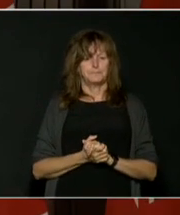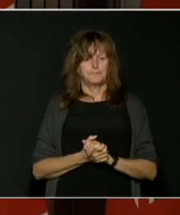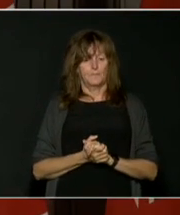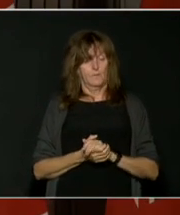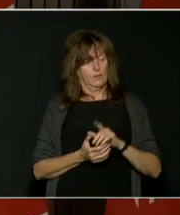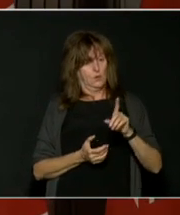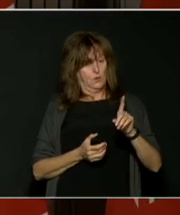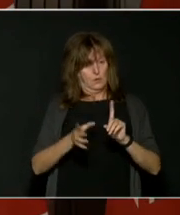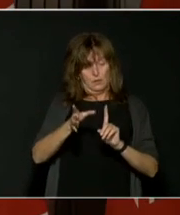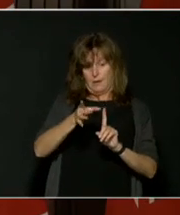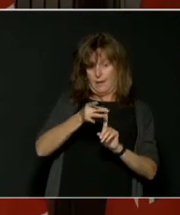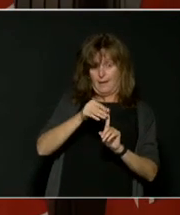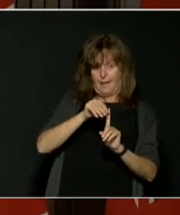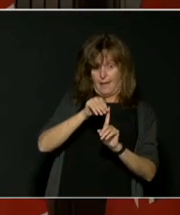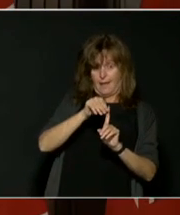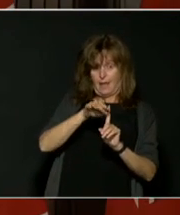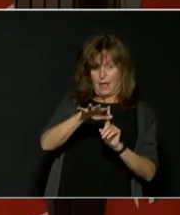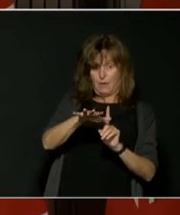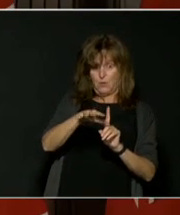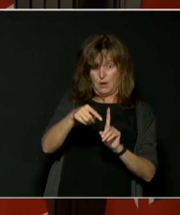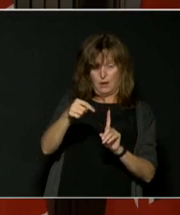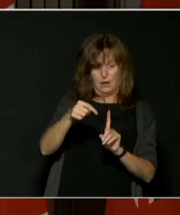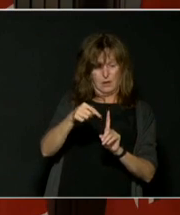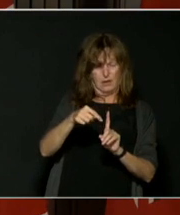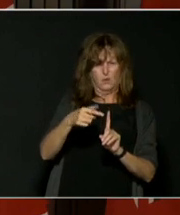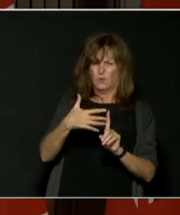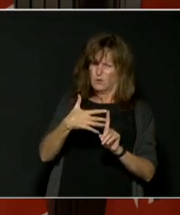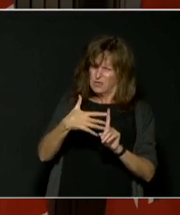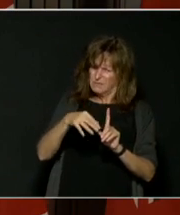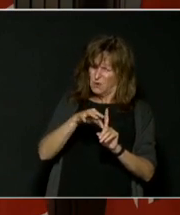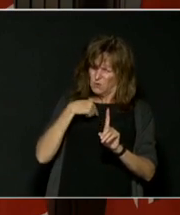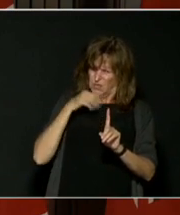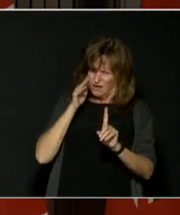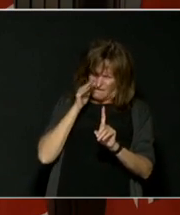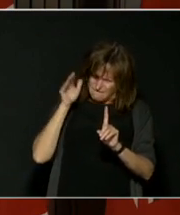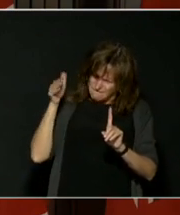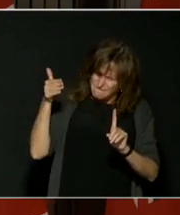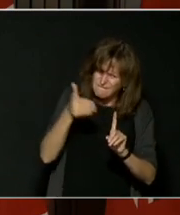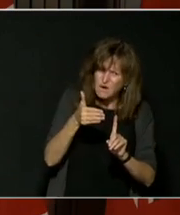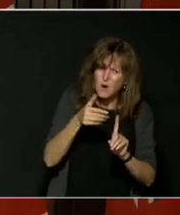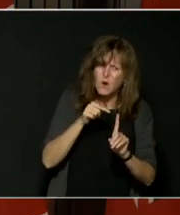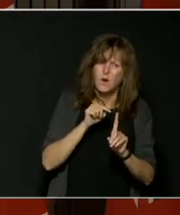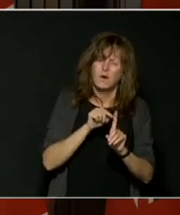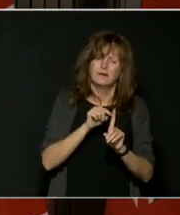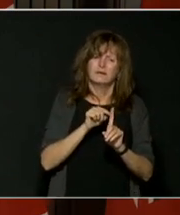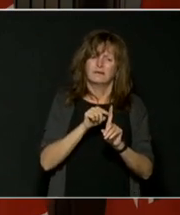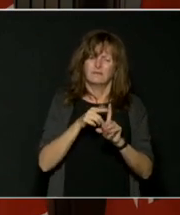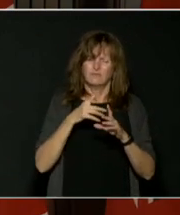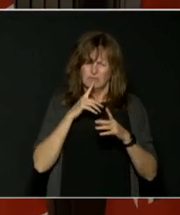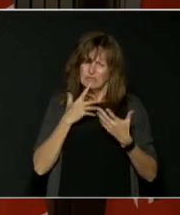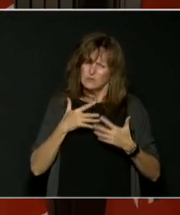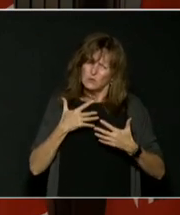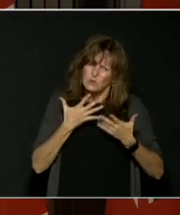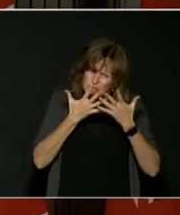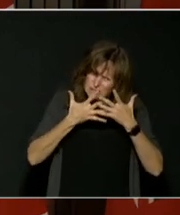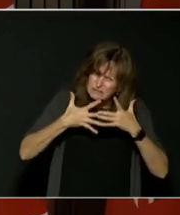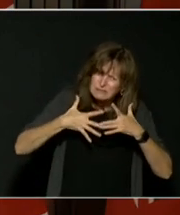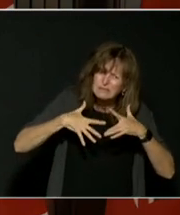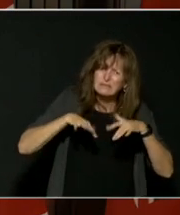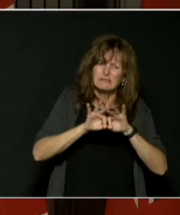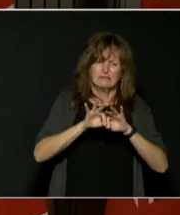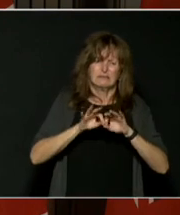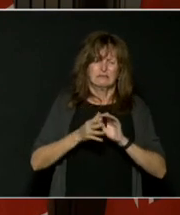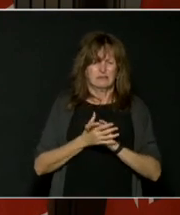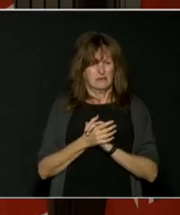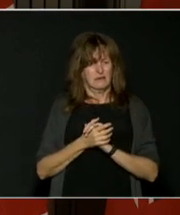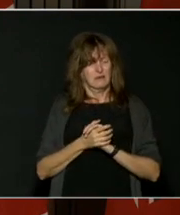that is fundamental to the work that we're doing together and fundamentally supported by the work of making sure that those